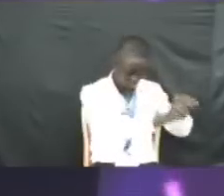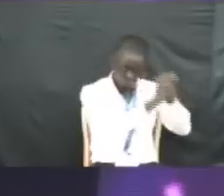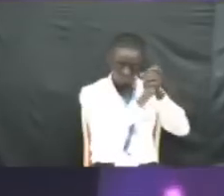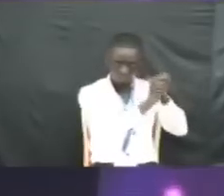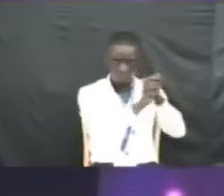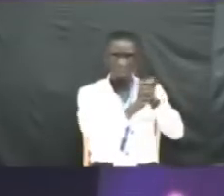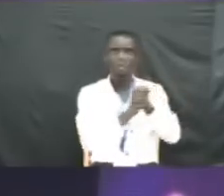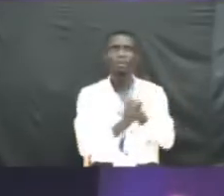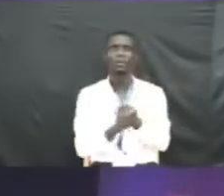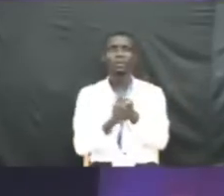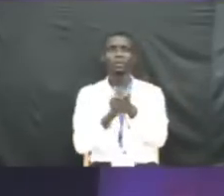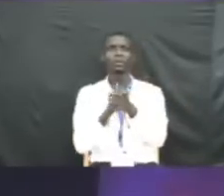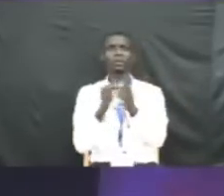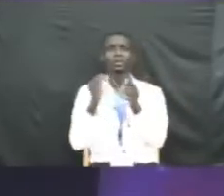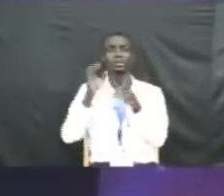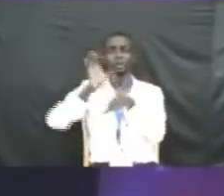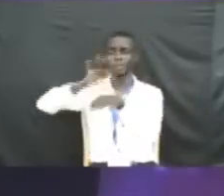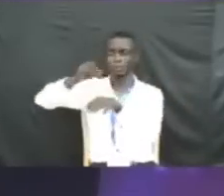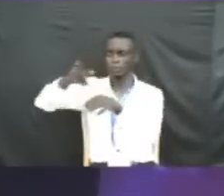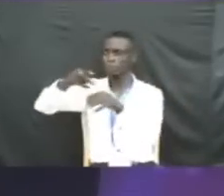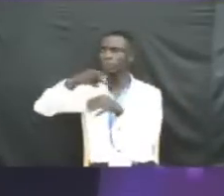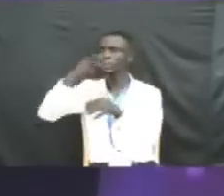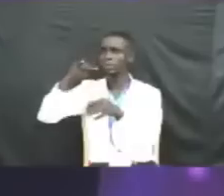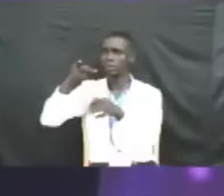Pentecost and its leadership.